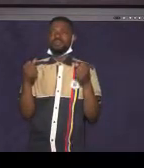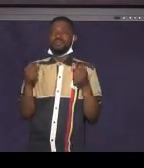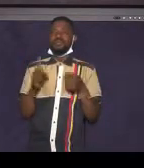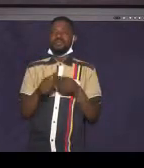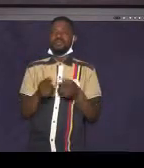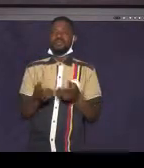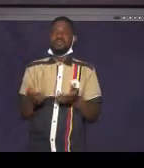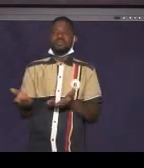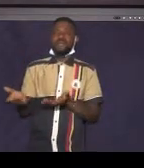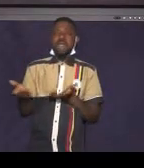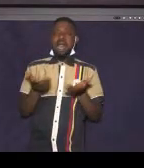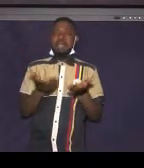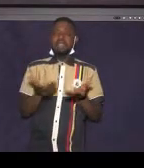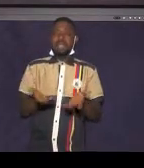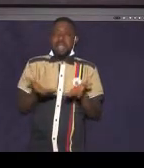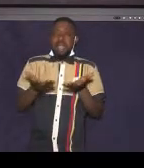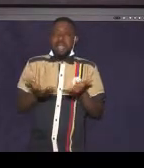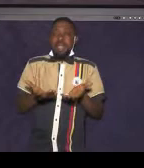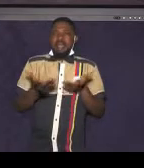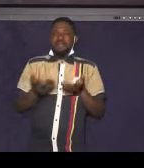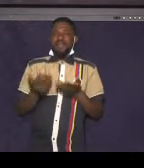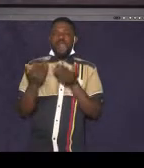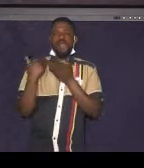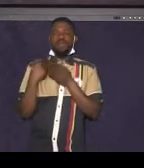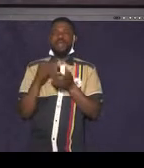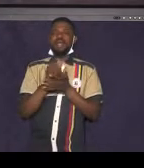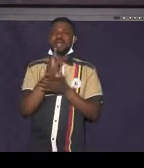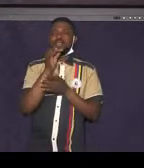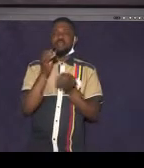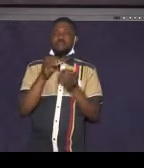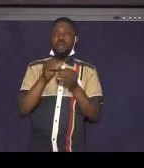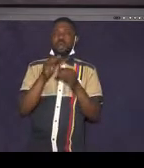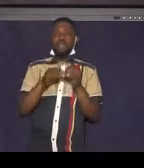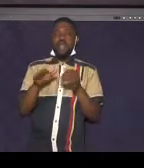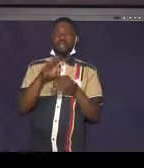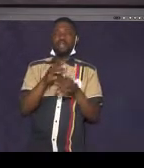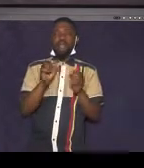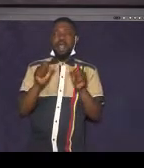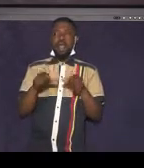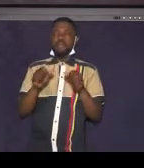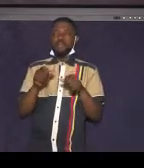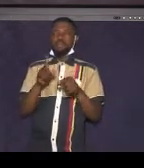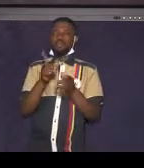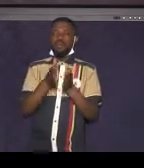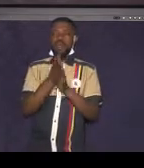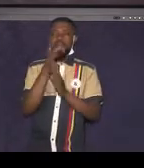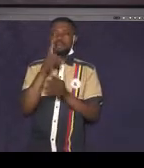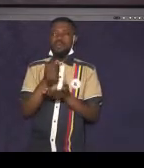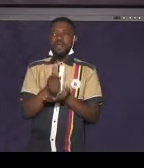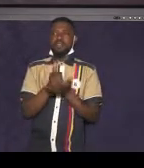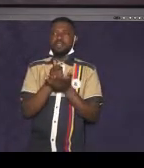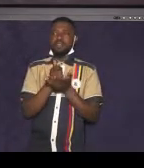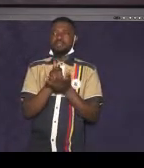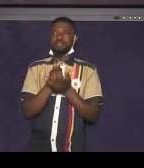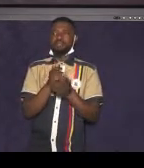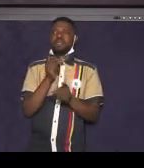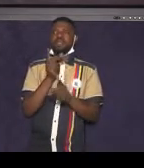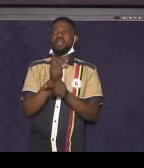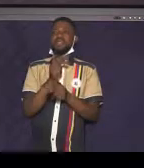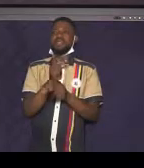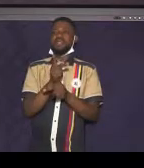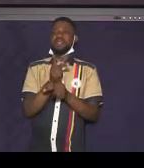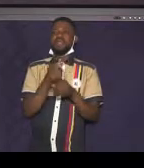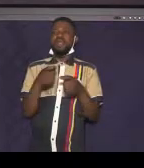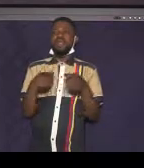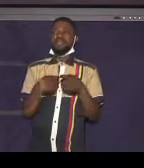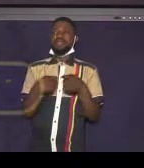to carry heavy loads that is more than your ability. So you ask for assistance to move heavy load. Next